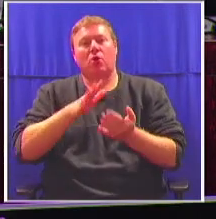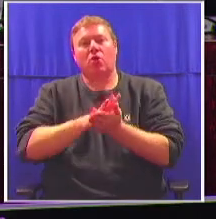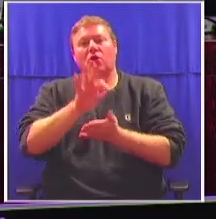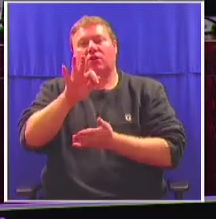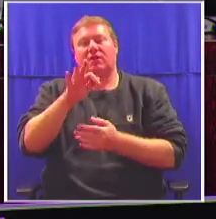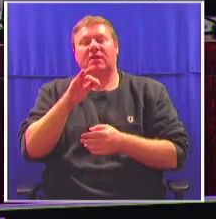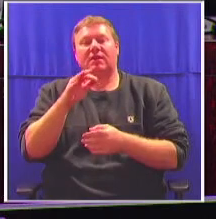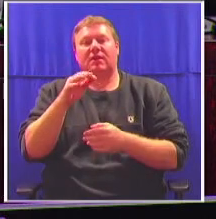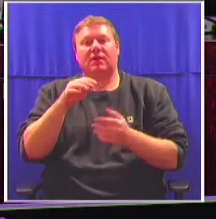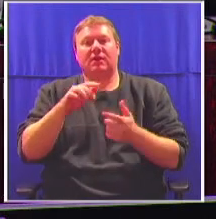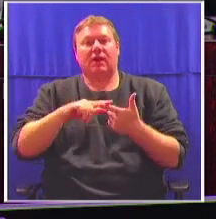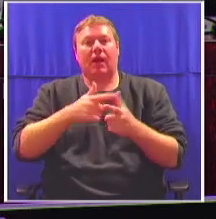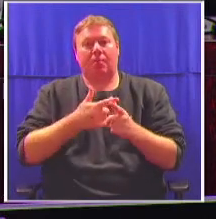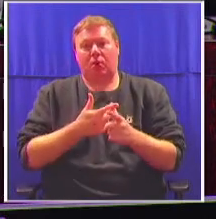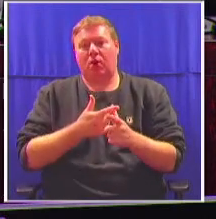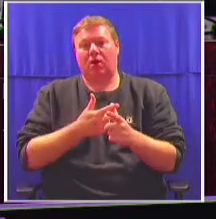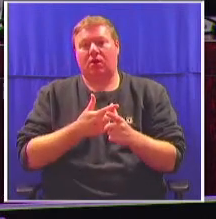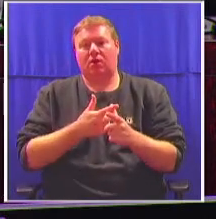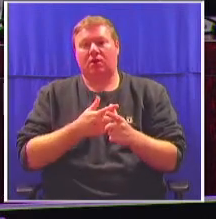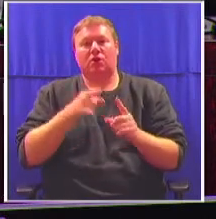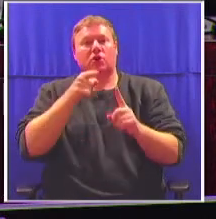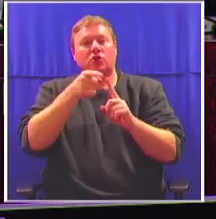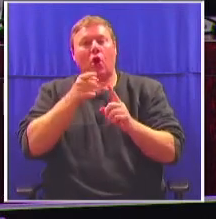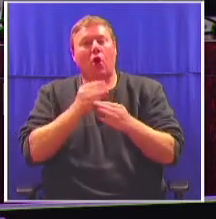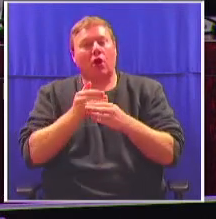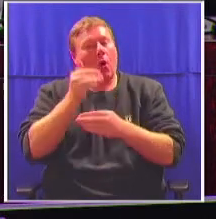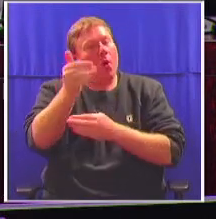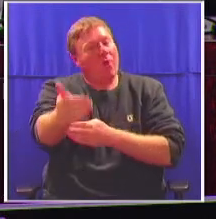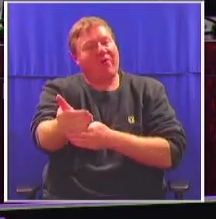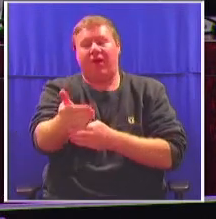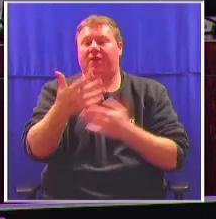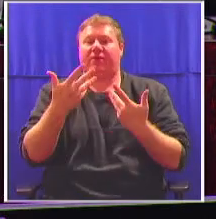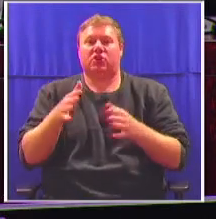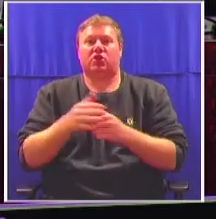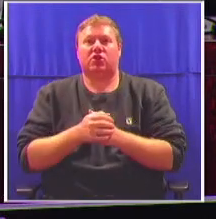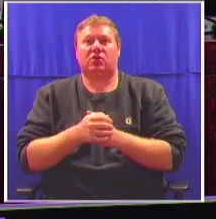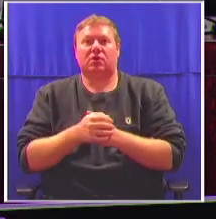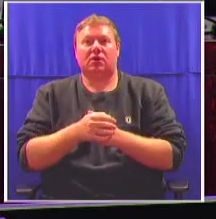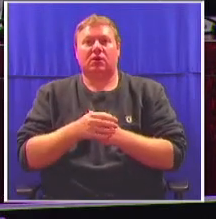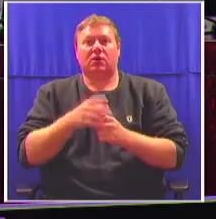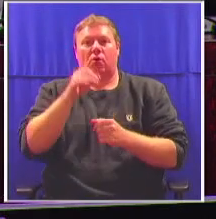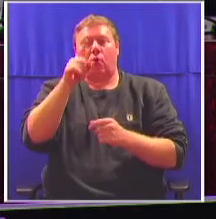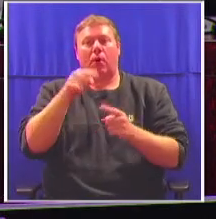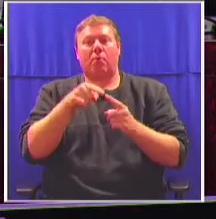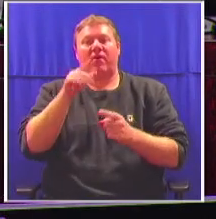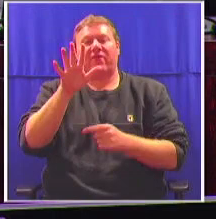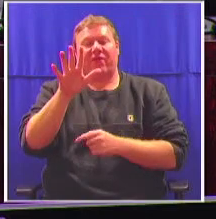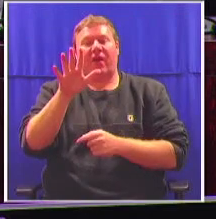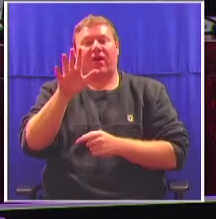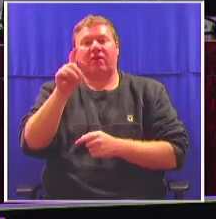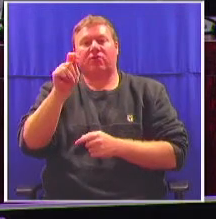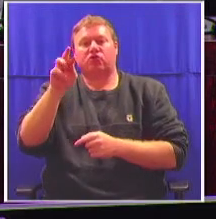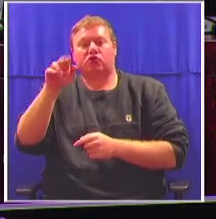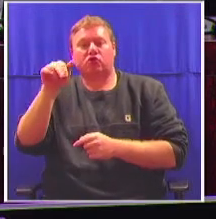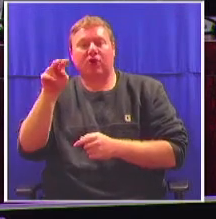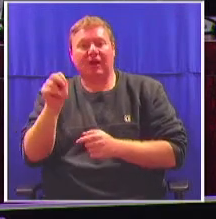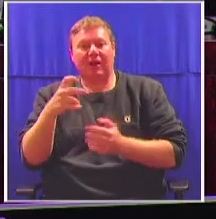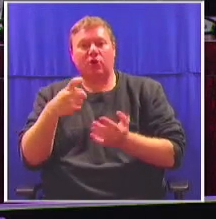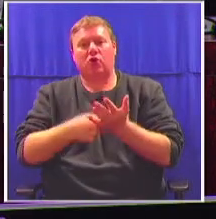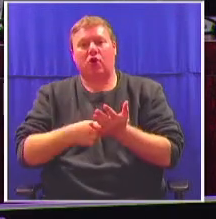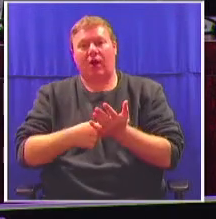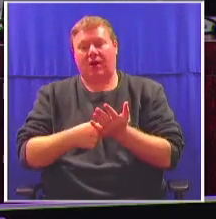announce that we had surpassed that target, having raised over 1.5 trillion rand in